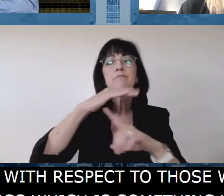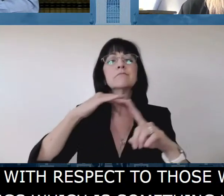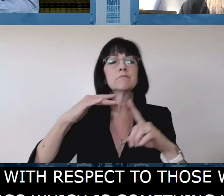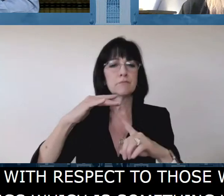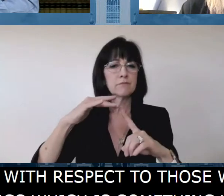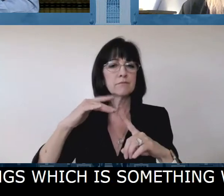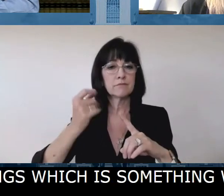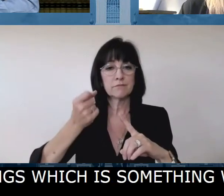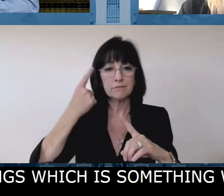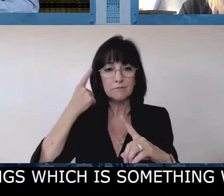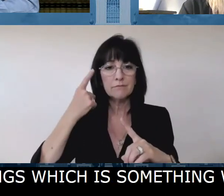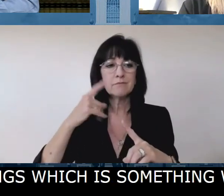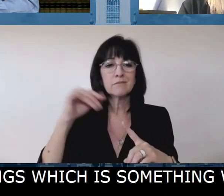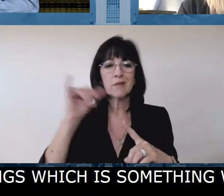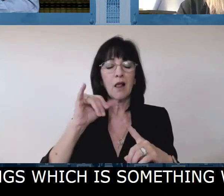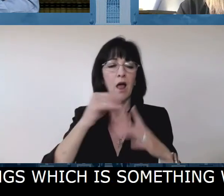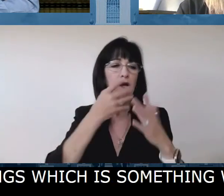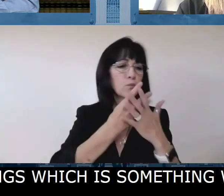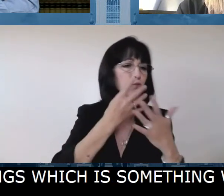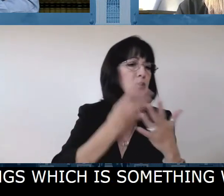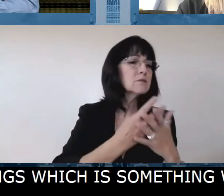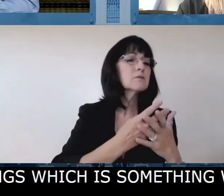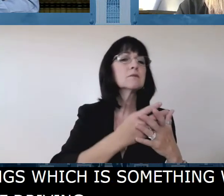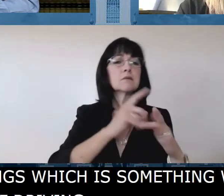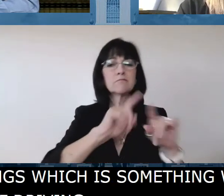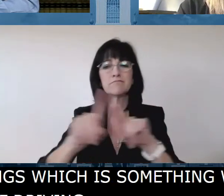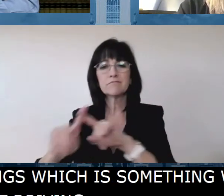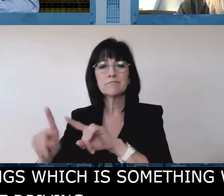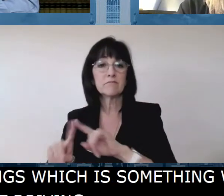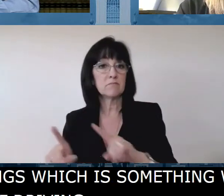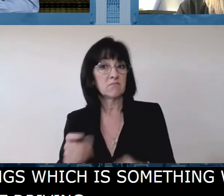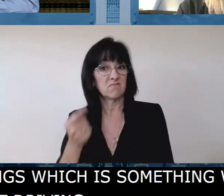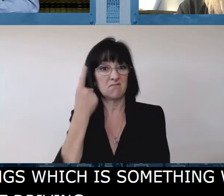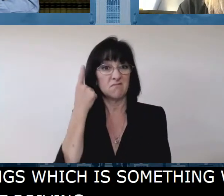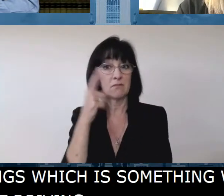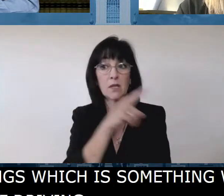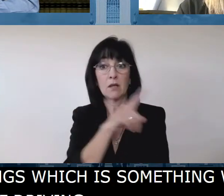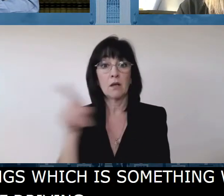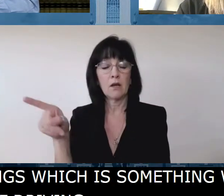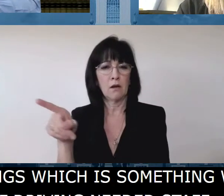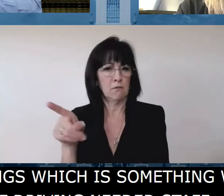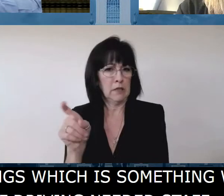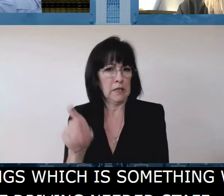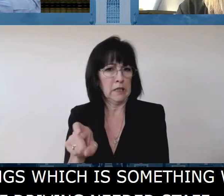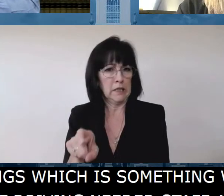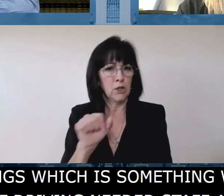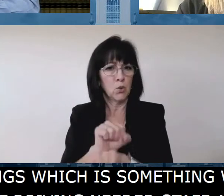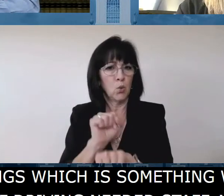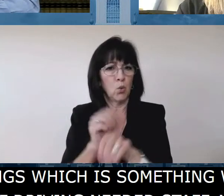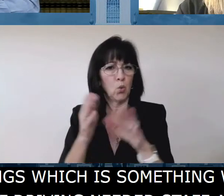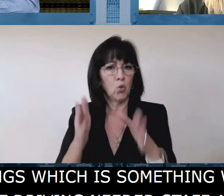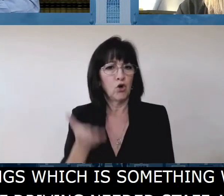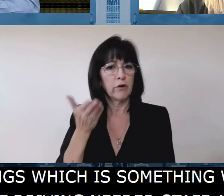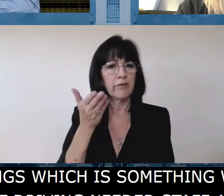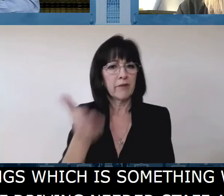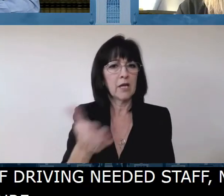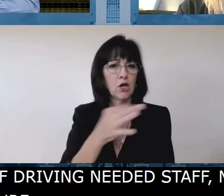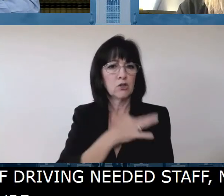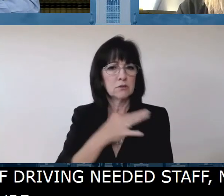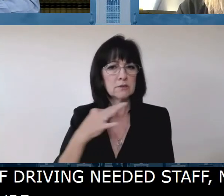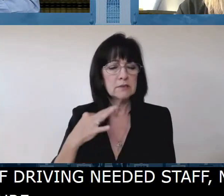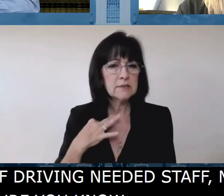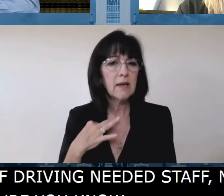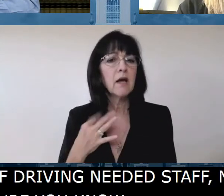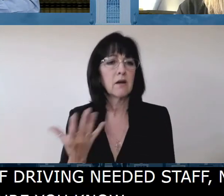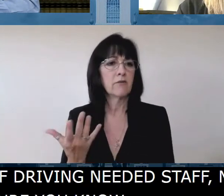of driving needed staff. Most of the employers, as I'm sure you know at the Times, are